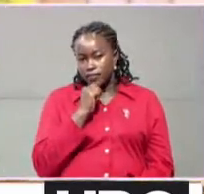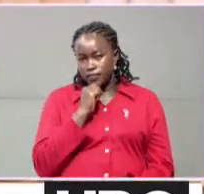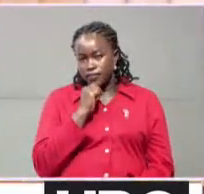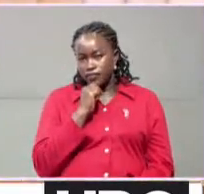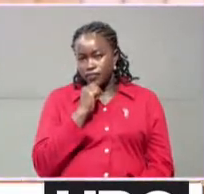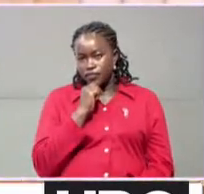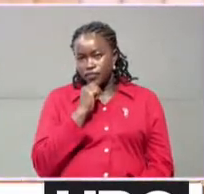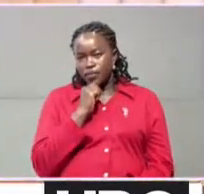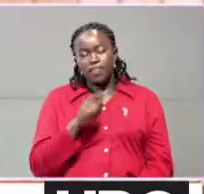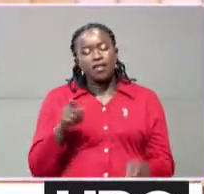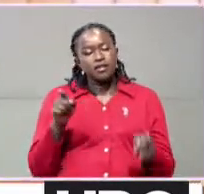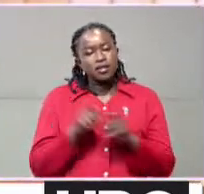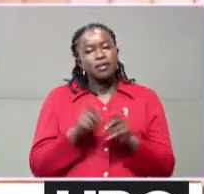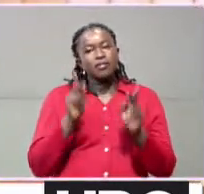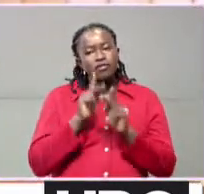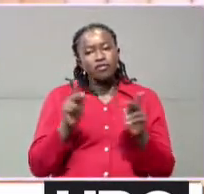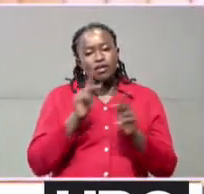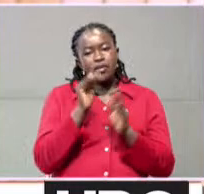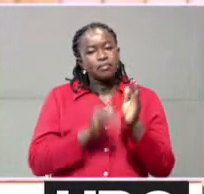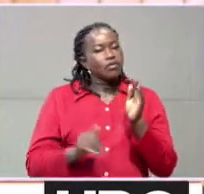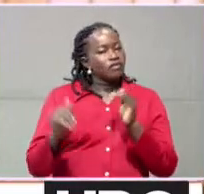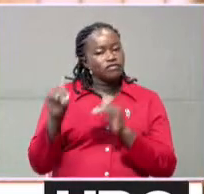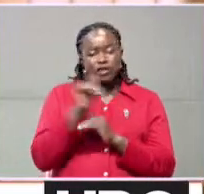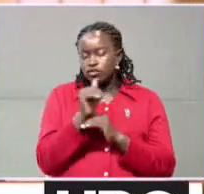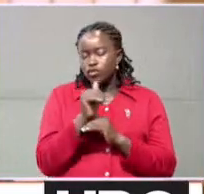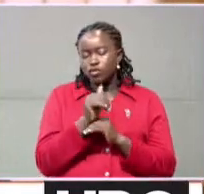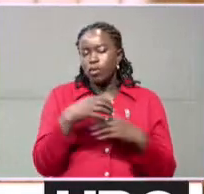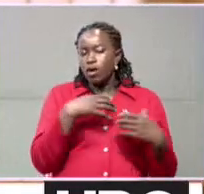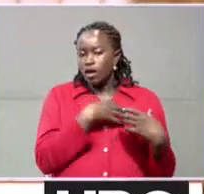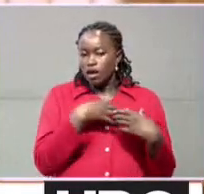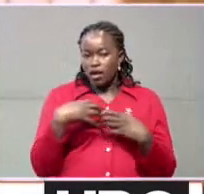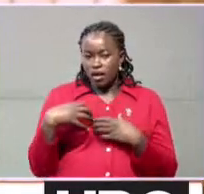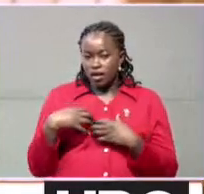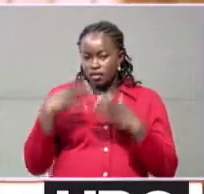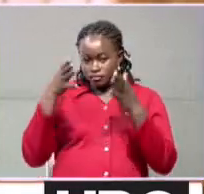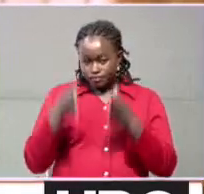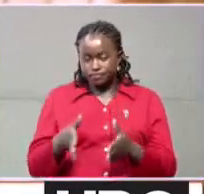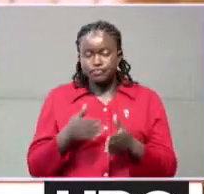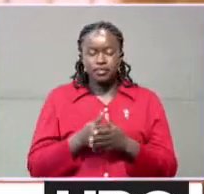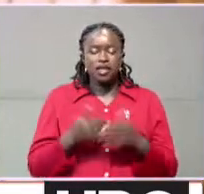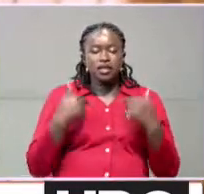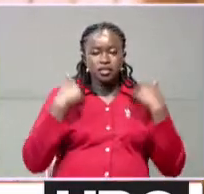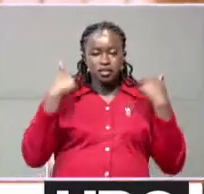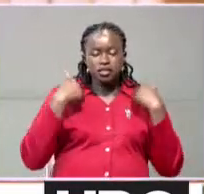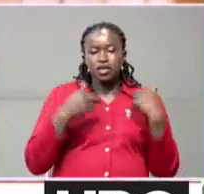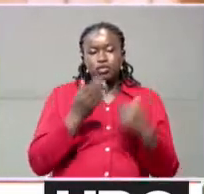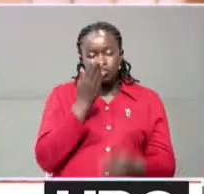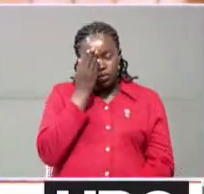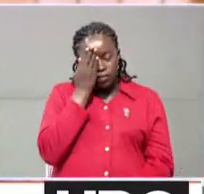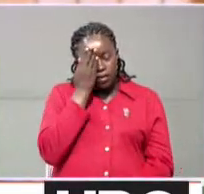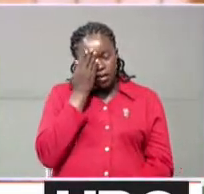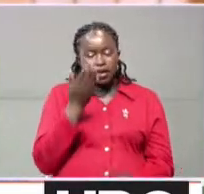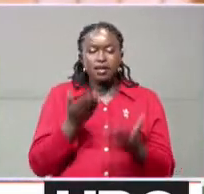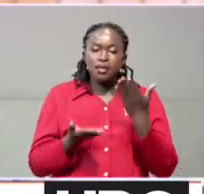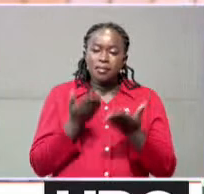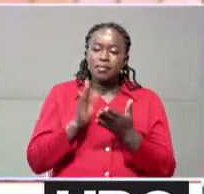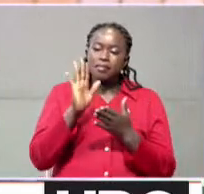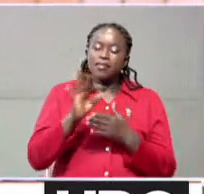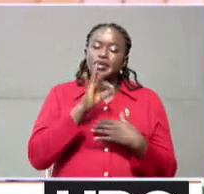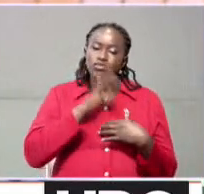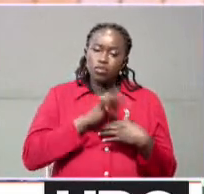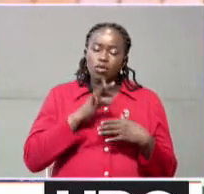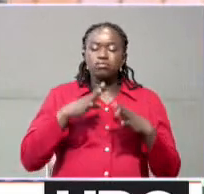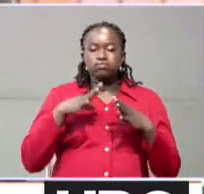exceedingly professional soldier general tomine may israel rest in peace